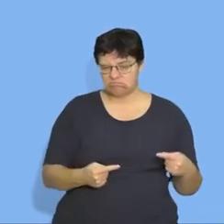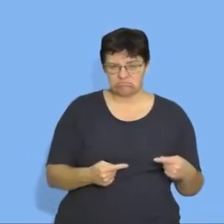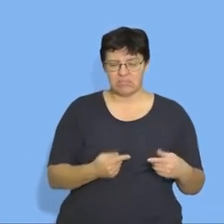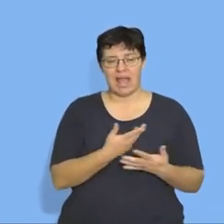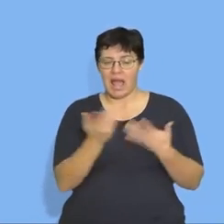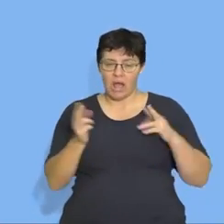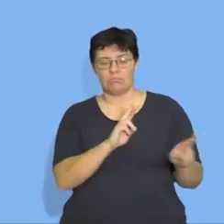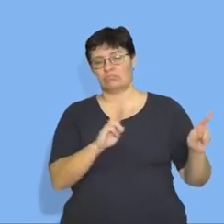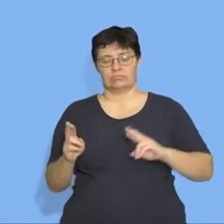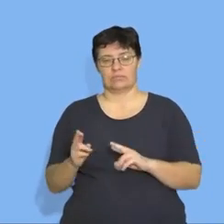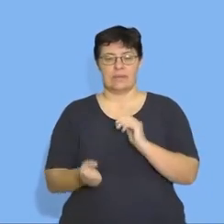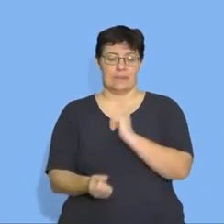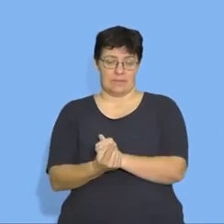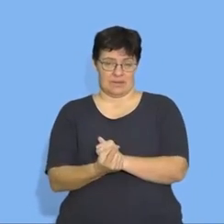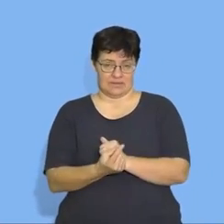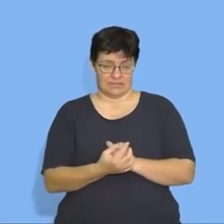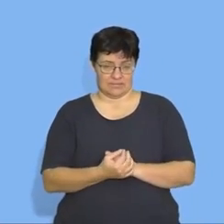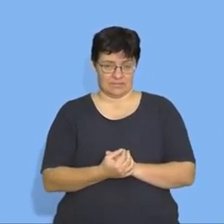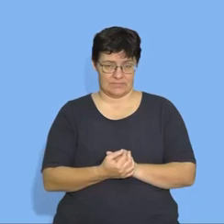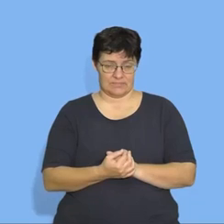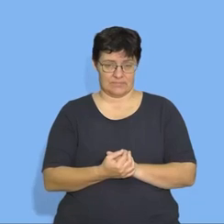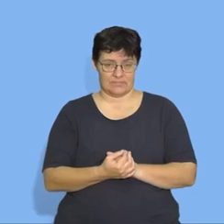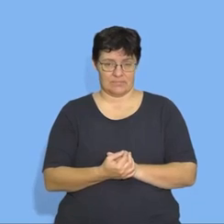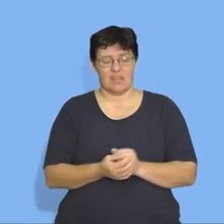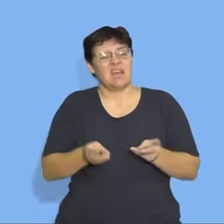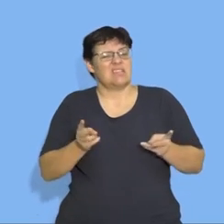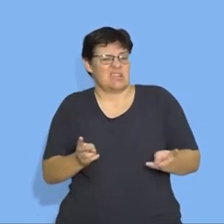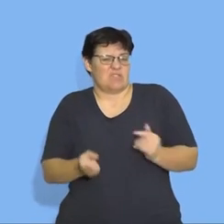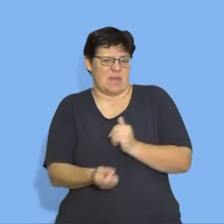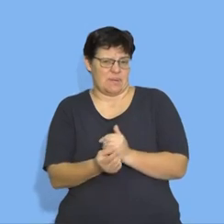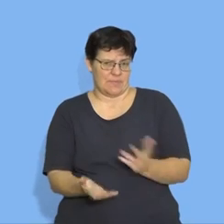these reactions actually take place, in nature, right?